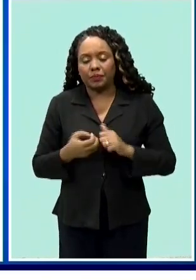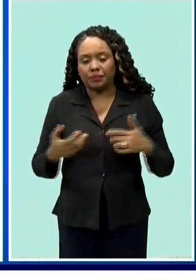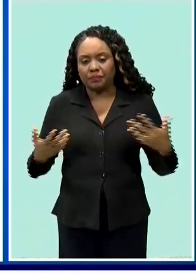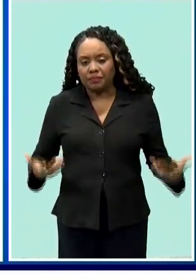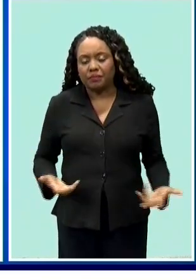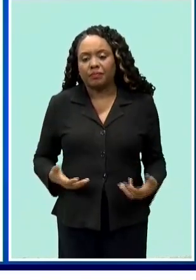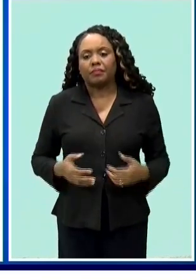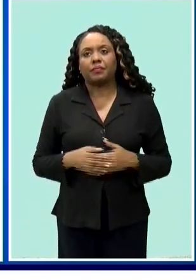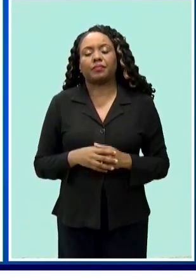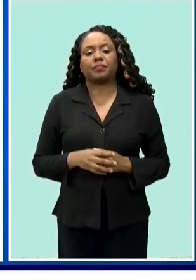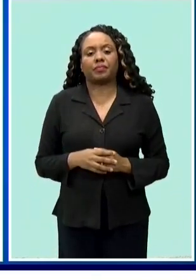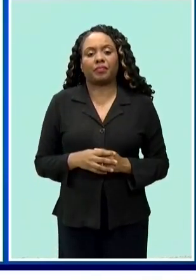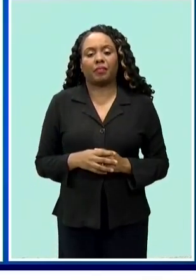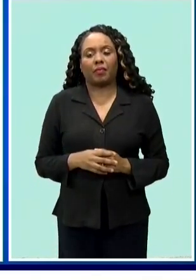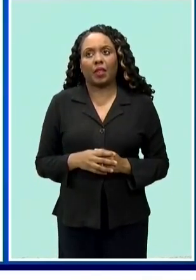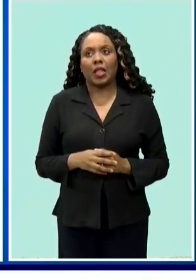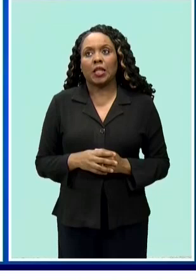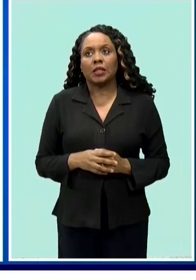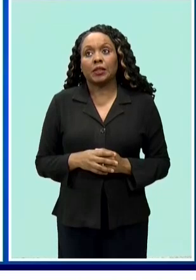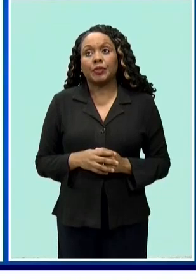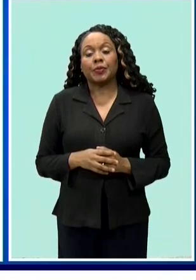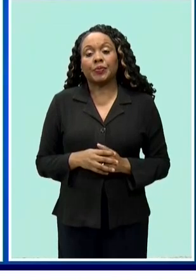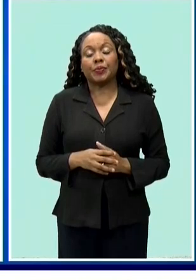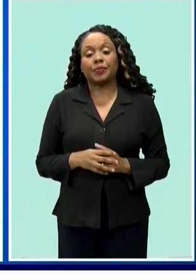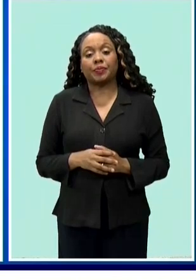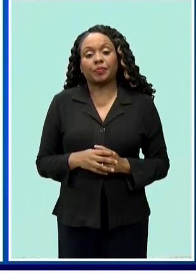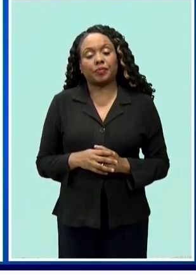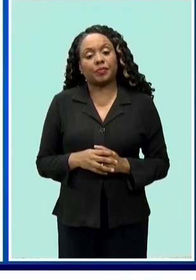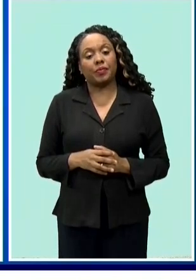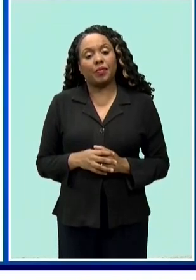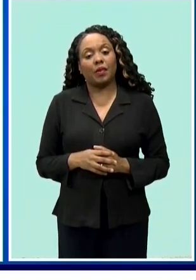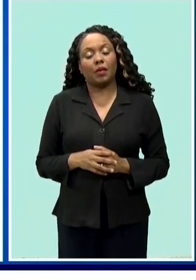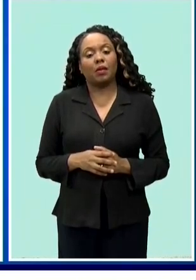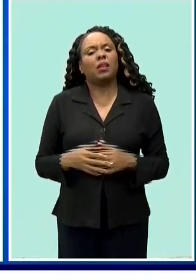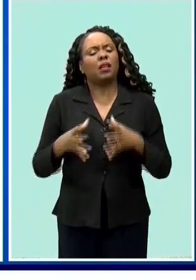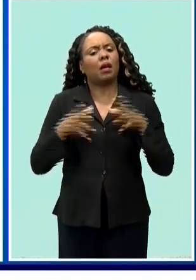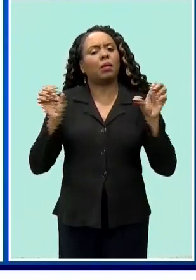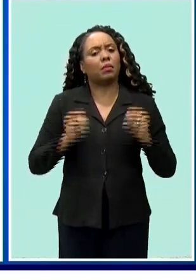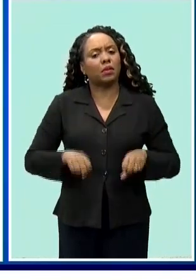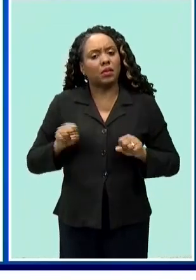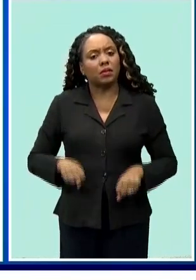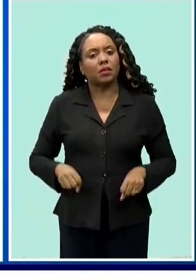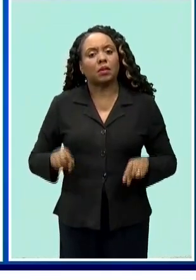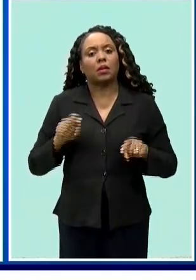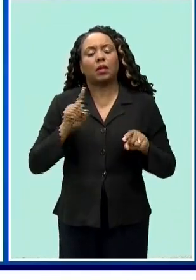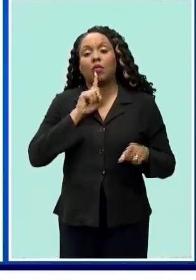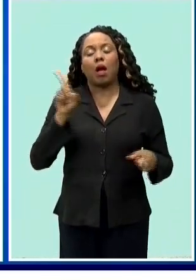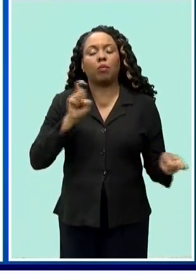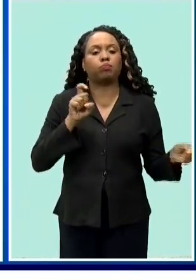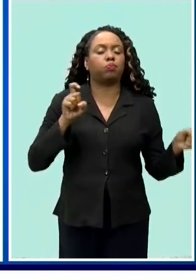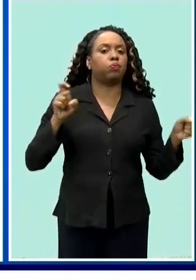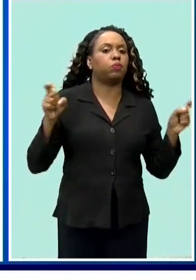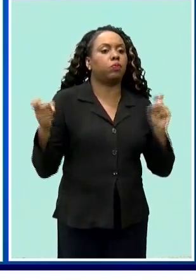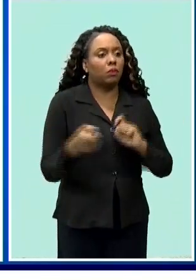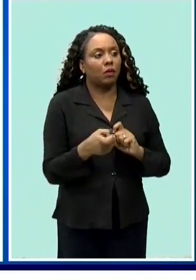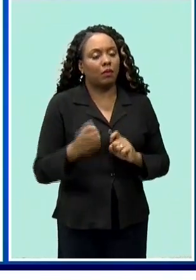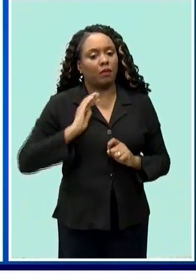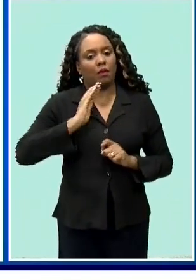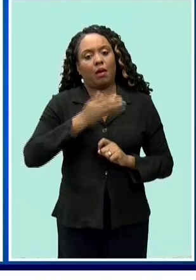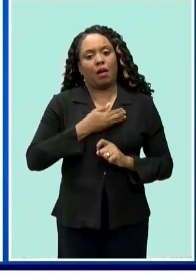see that there's significant potential in this particular. It's a radical change in the